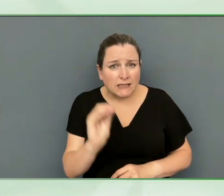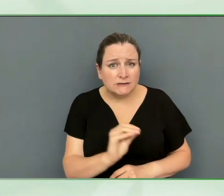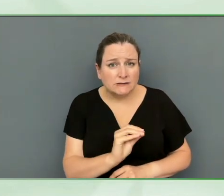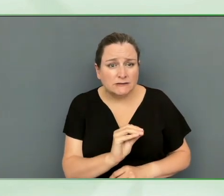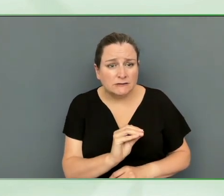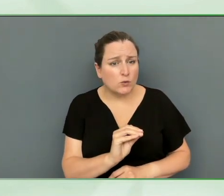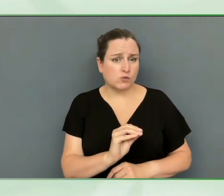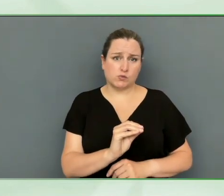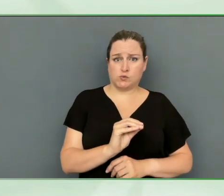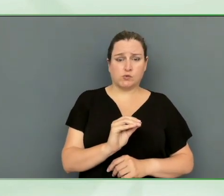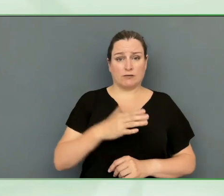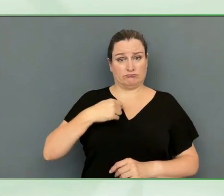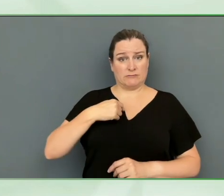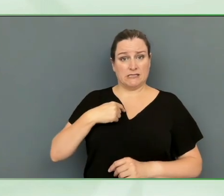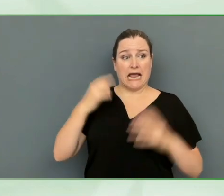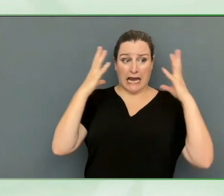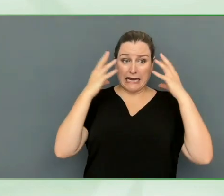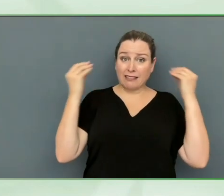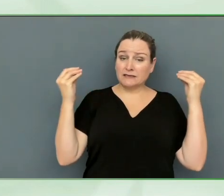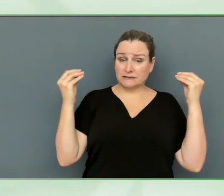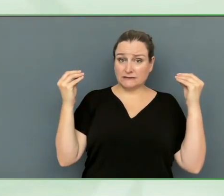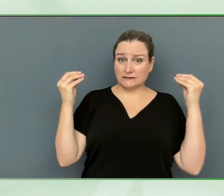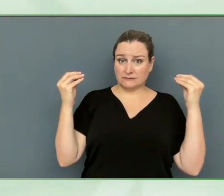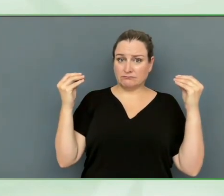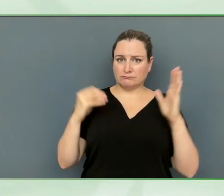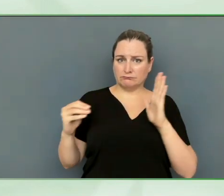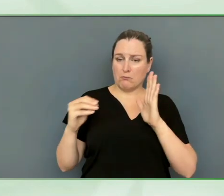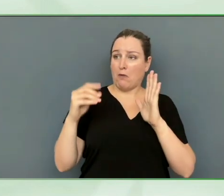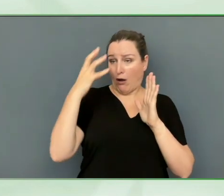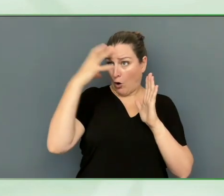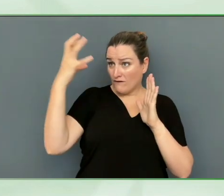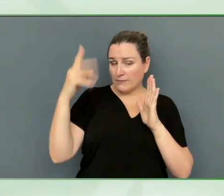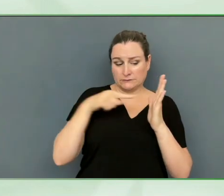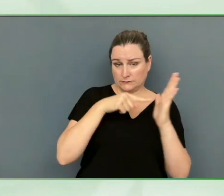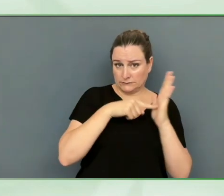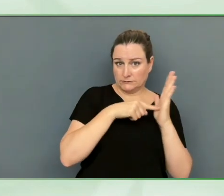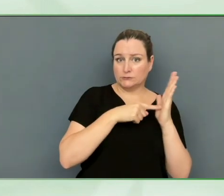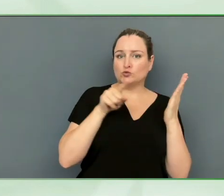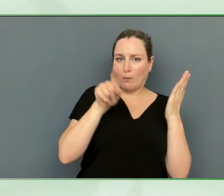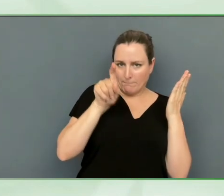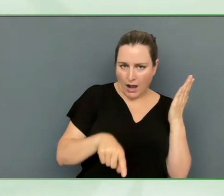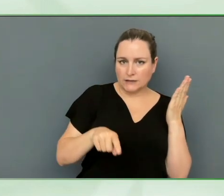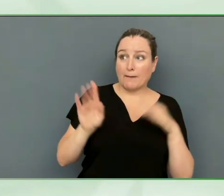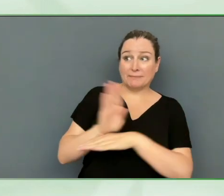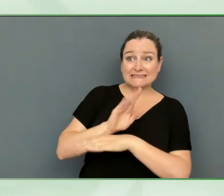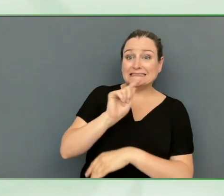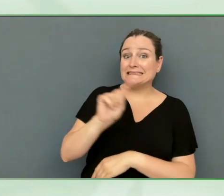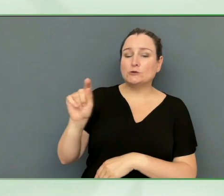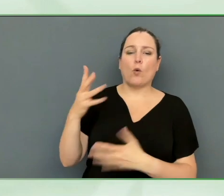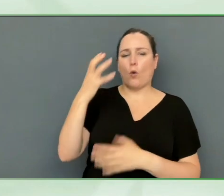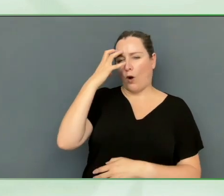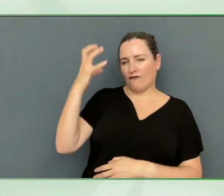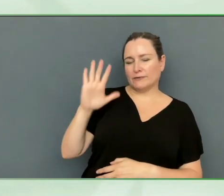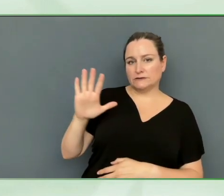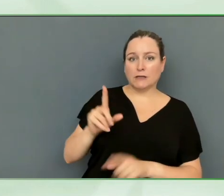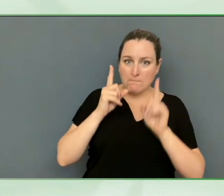quota. That's a number we strive to get up to, and that's a factor 10 less.